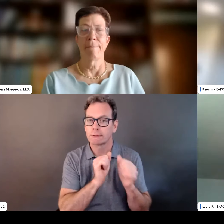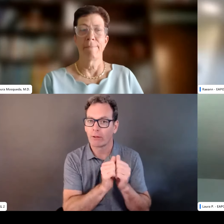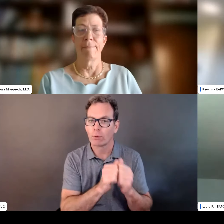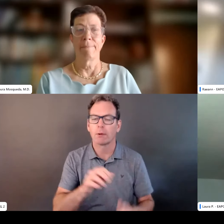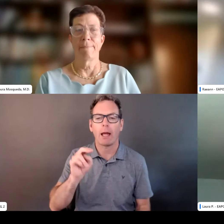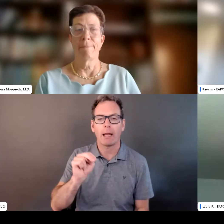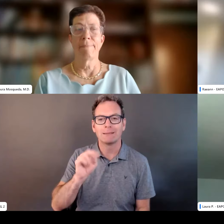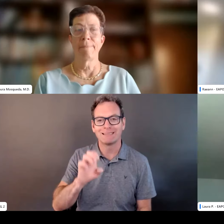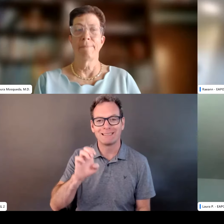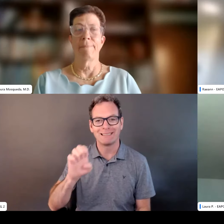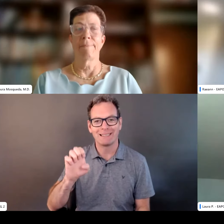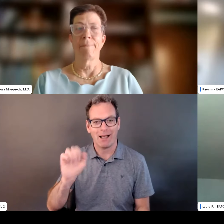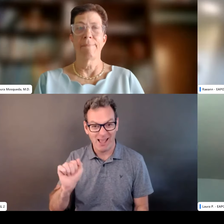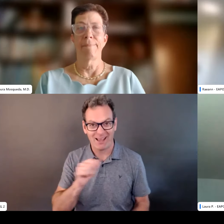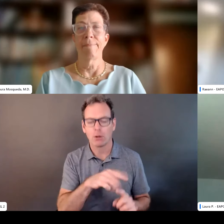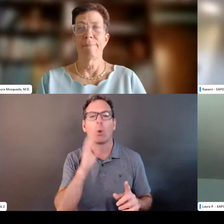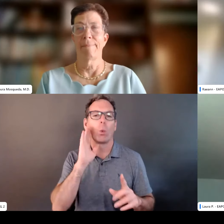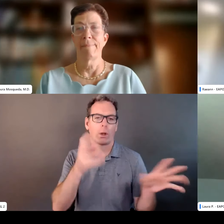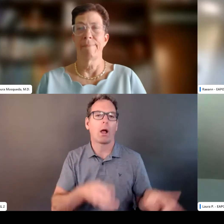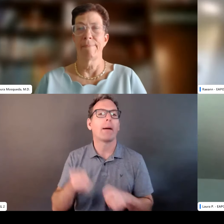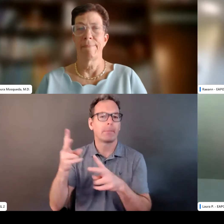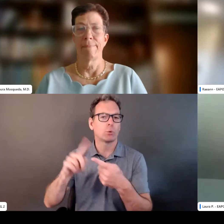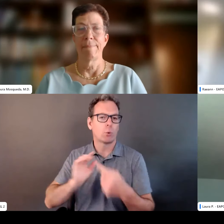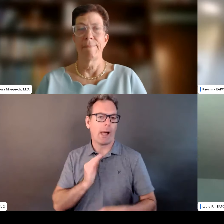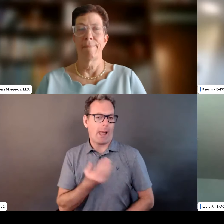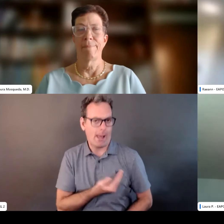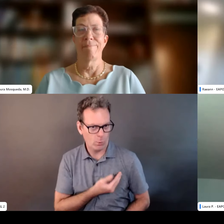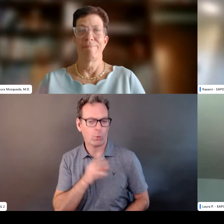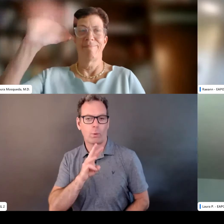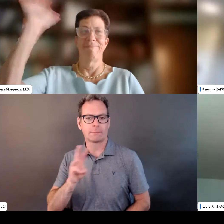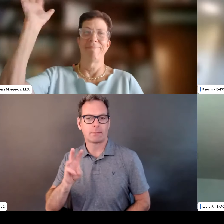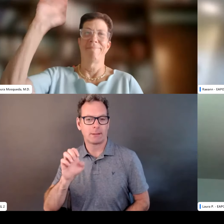on our website as well. So on behalf of everyone, thank you again so much, Laura.